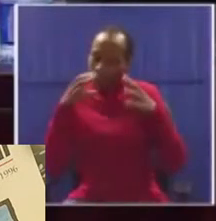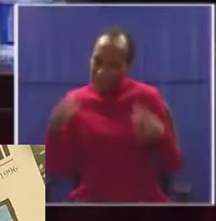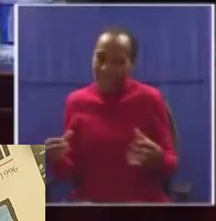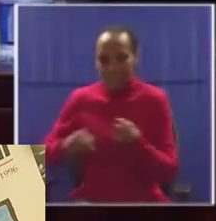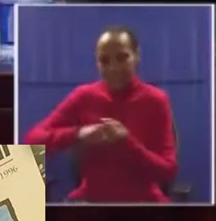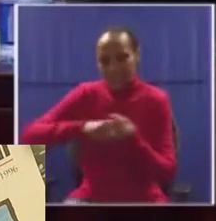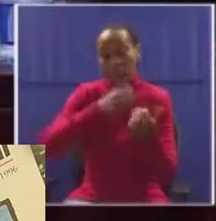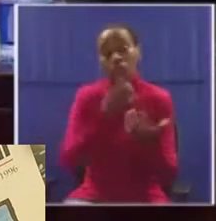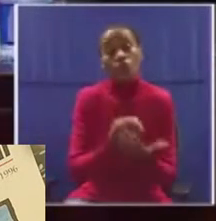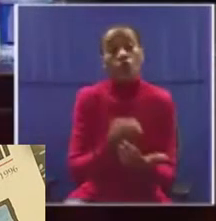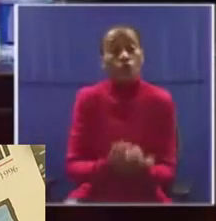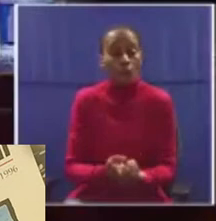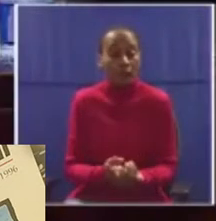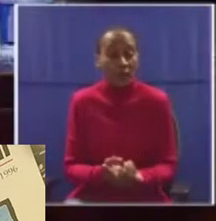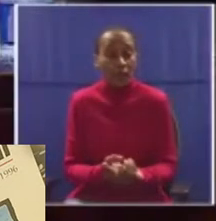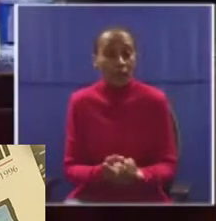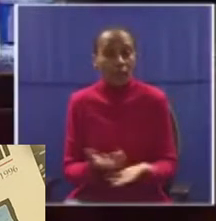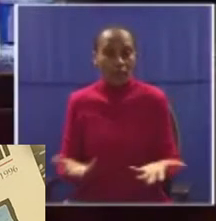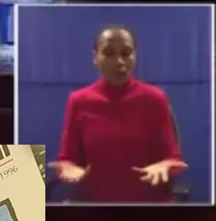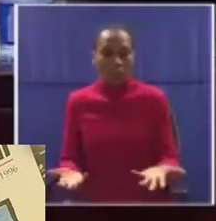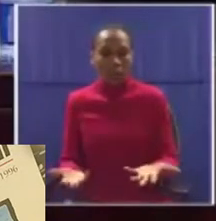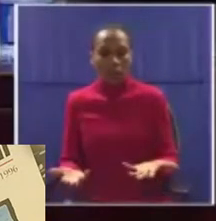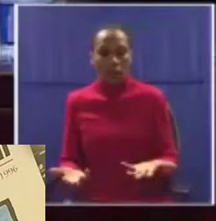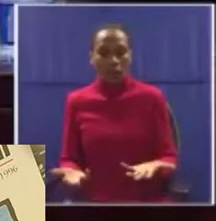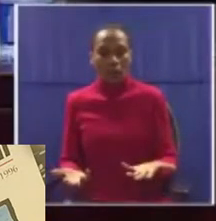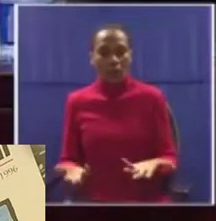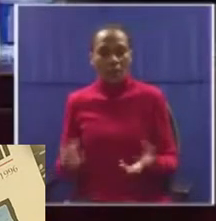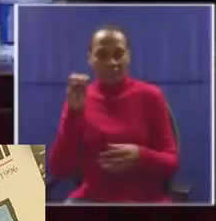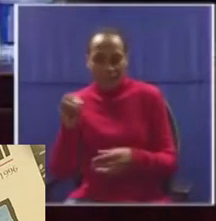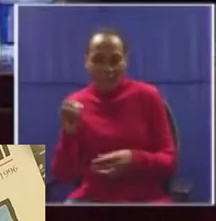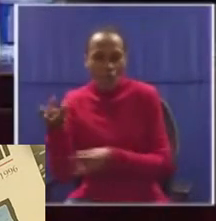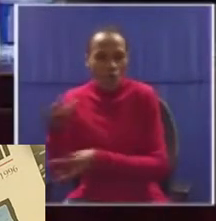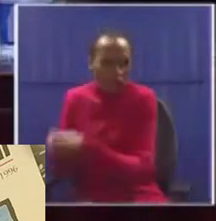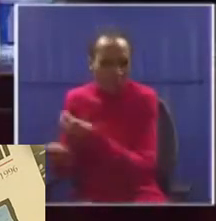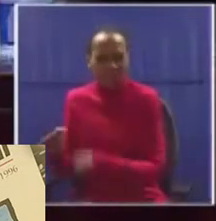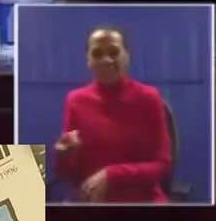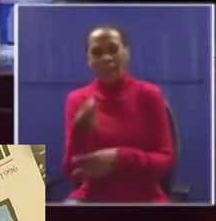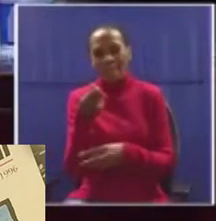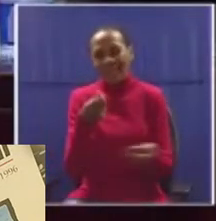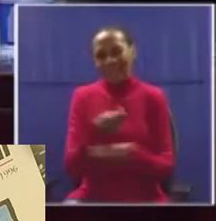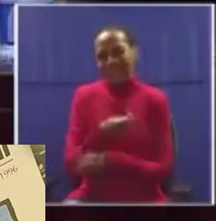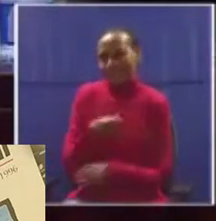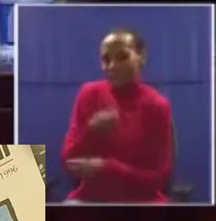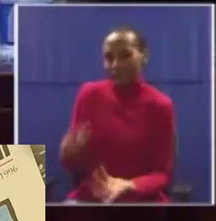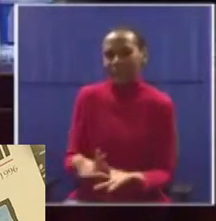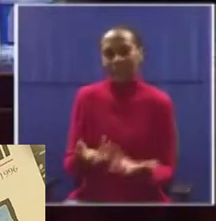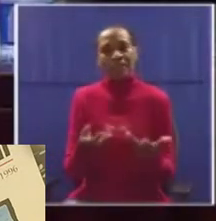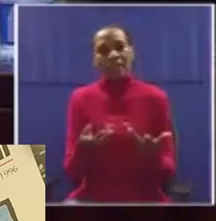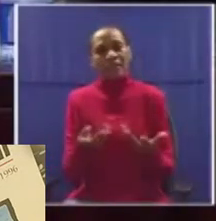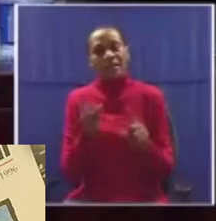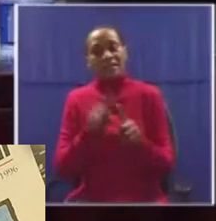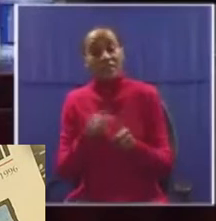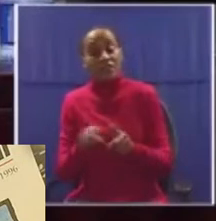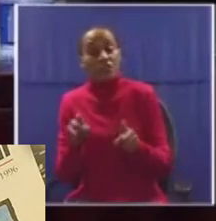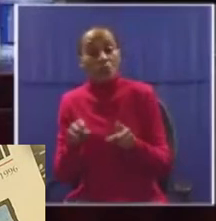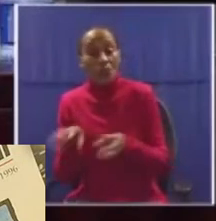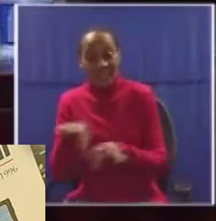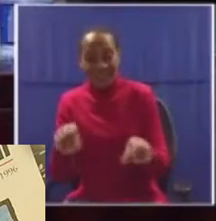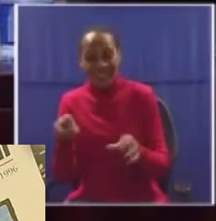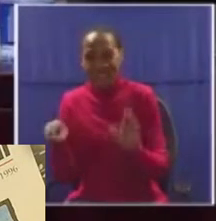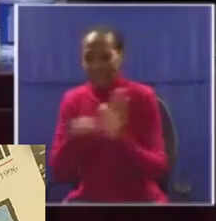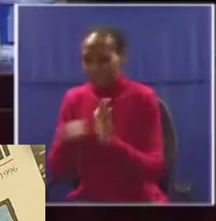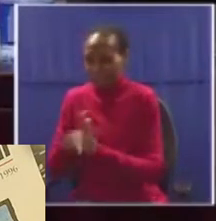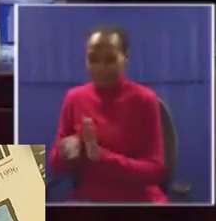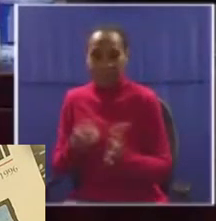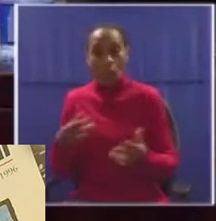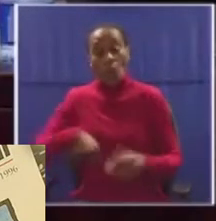economy to the dangers of financial corruption money laundering and terrorism financing this we